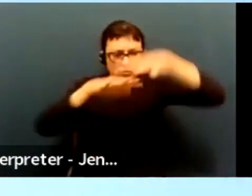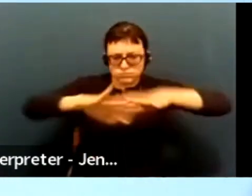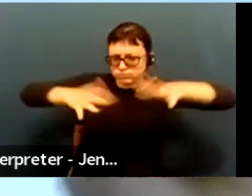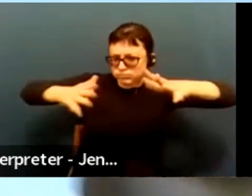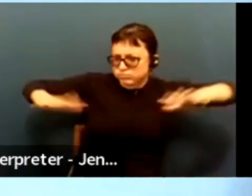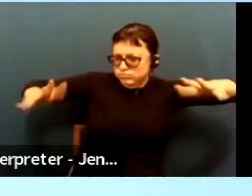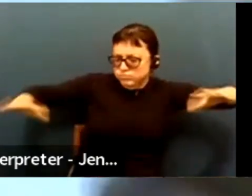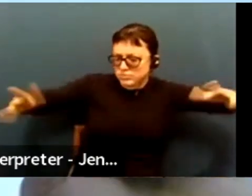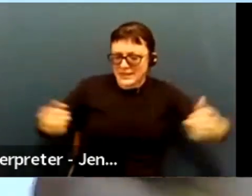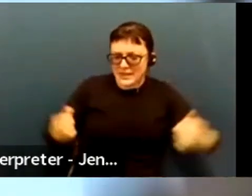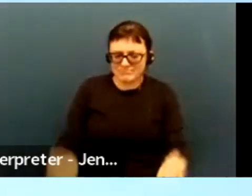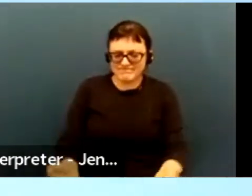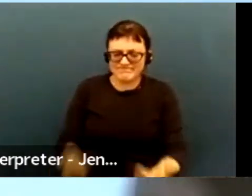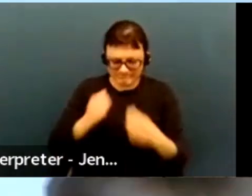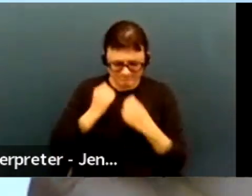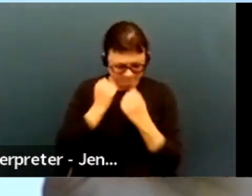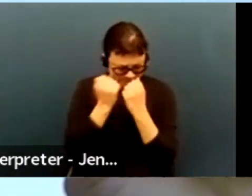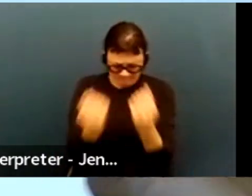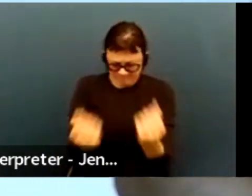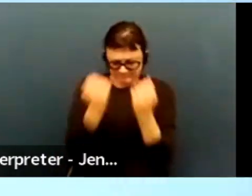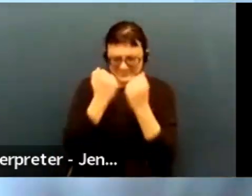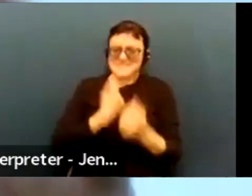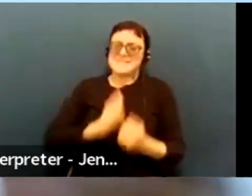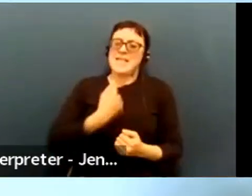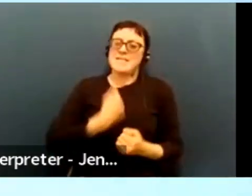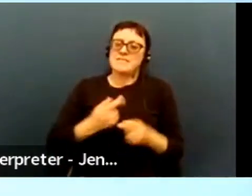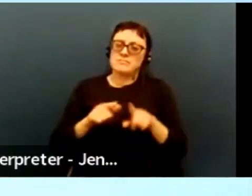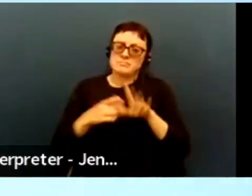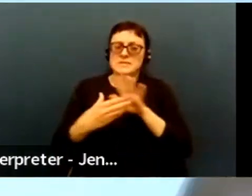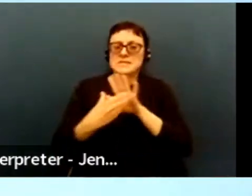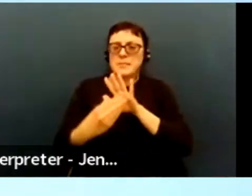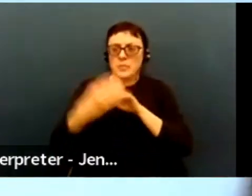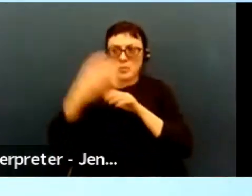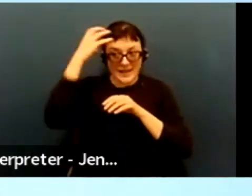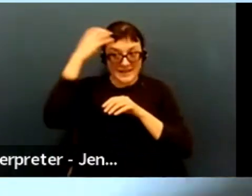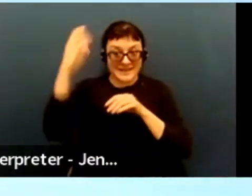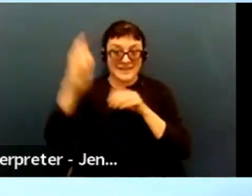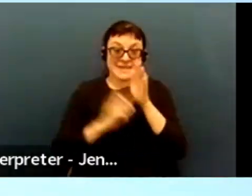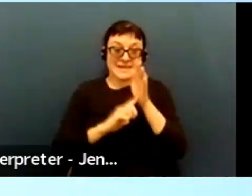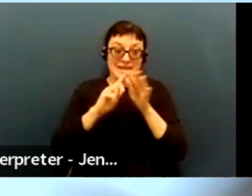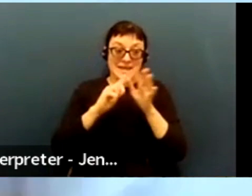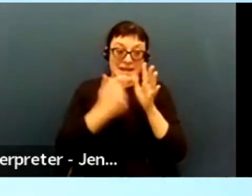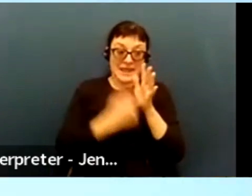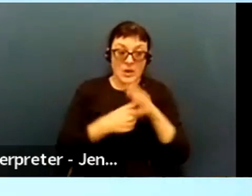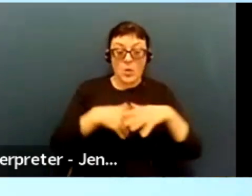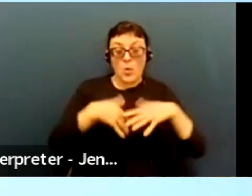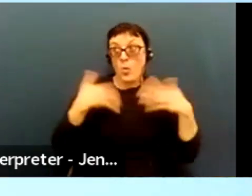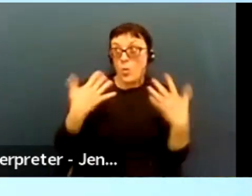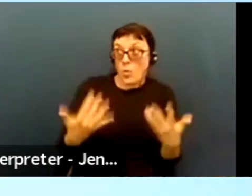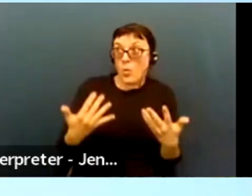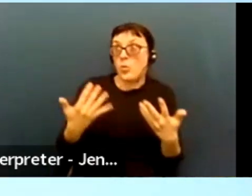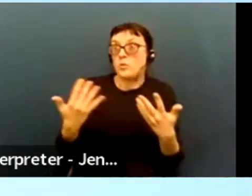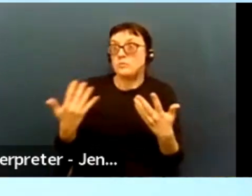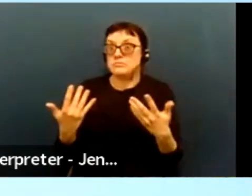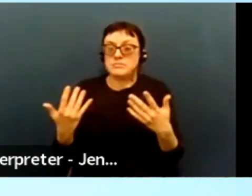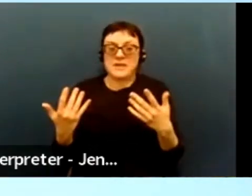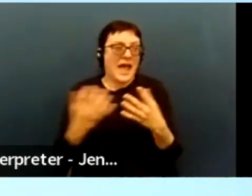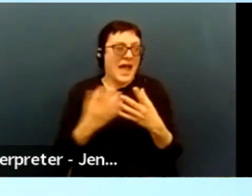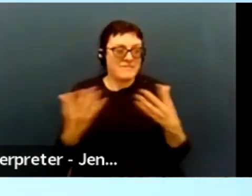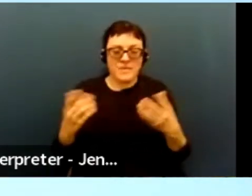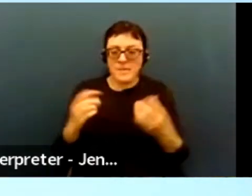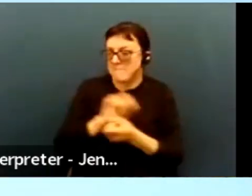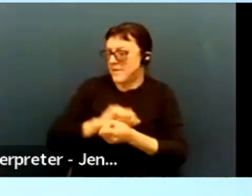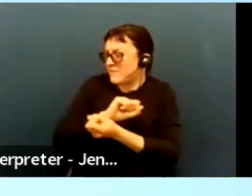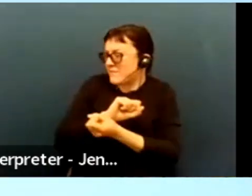as fairies or spirits, and they are, again, you know, pushing people